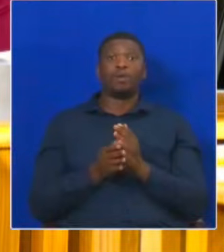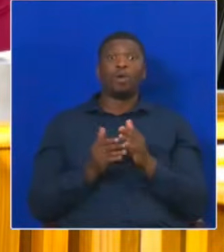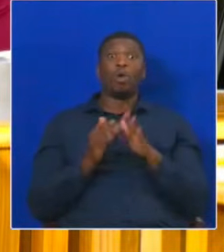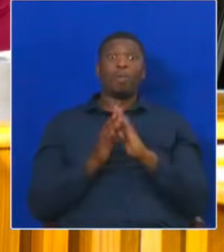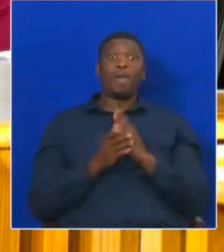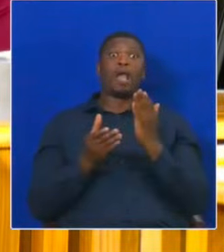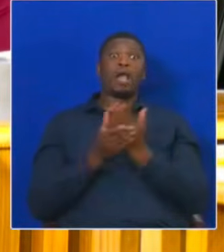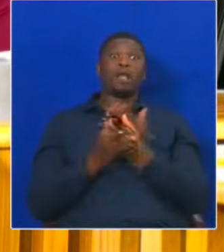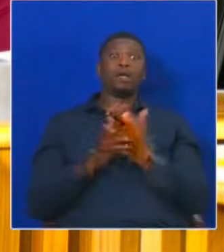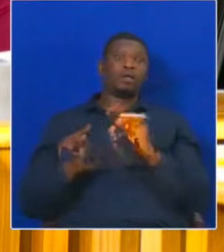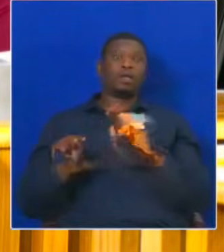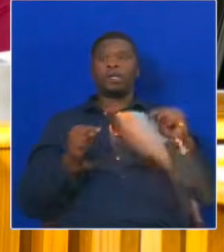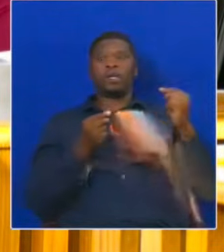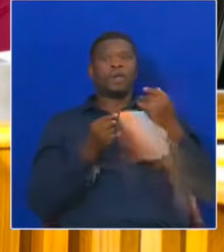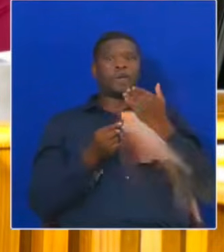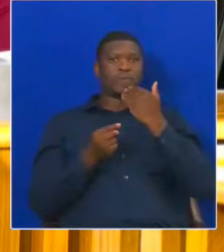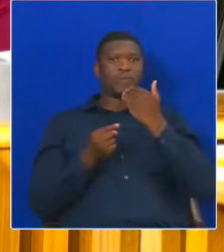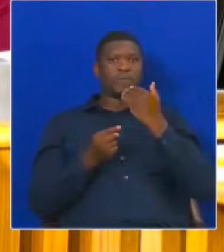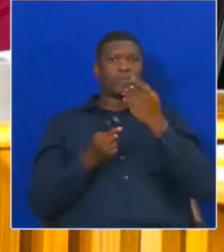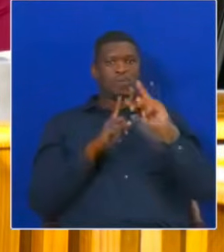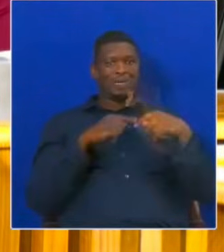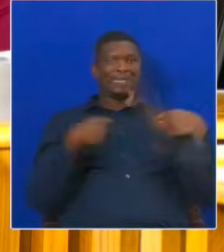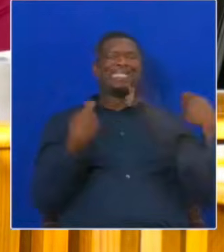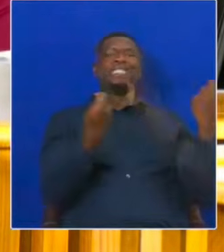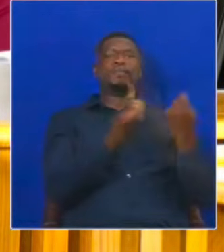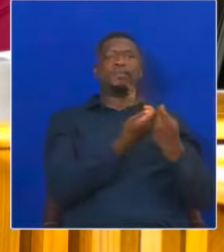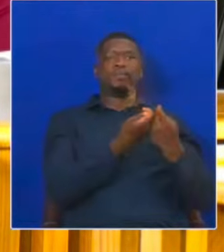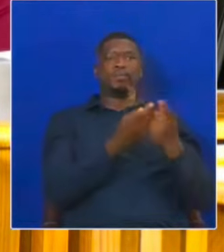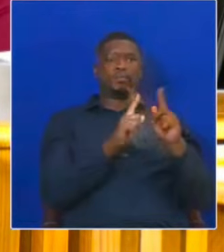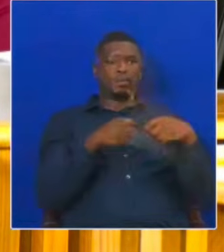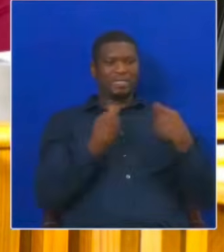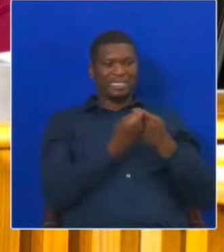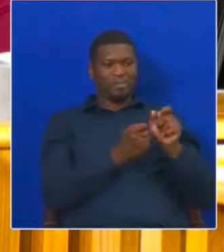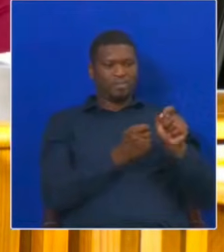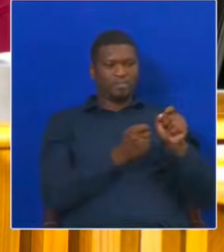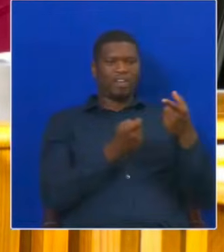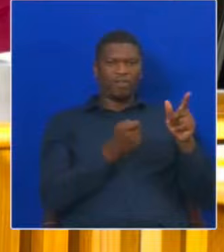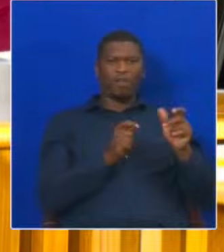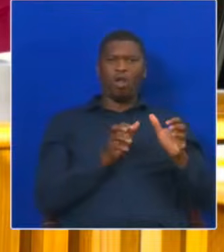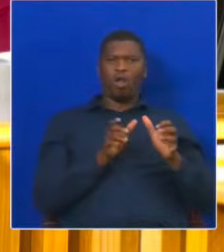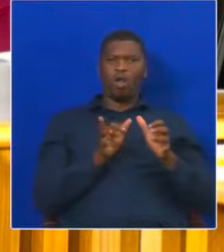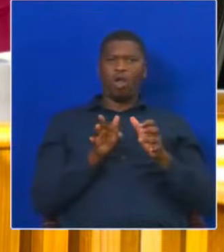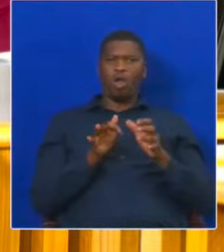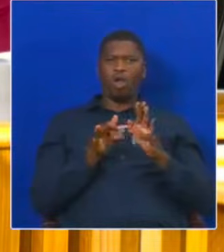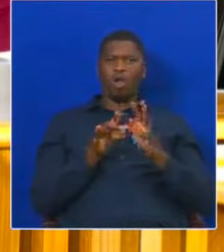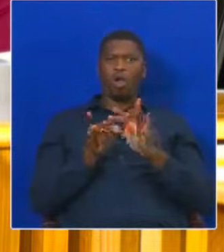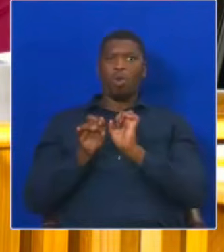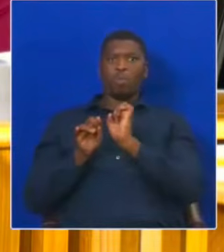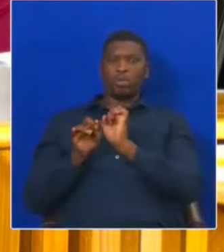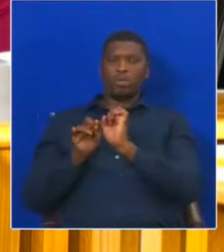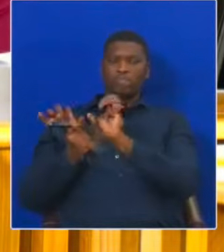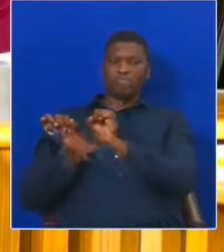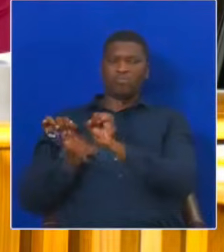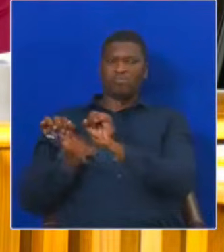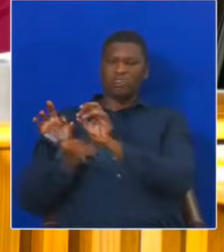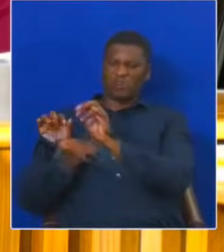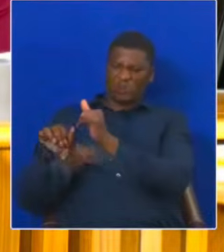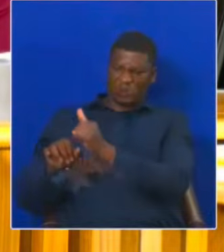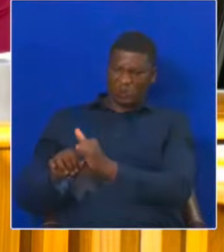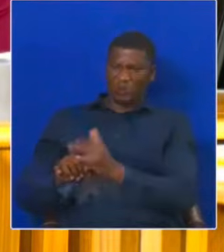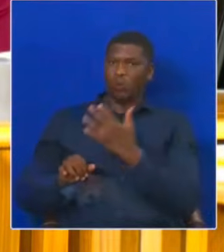the team that raided his house on the 6th of December